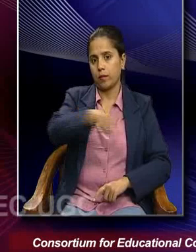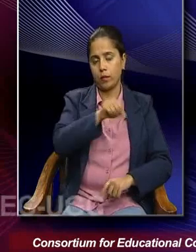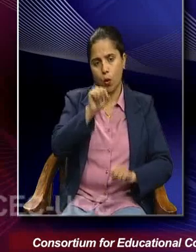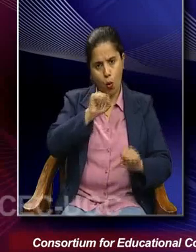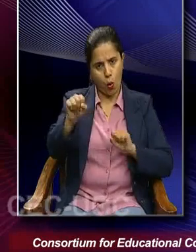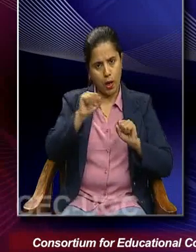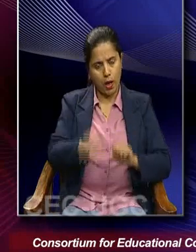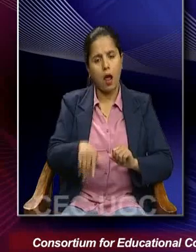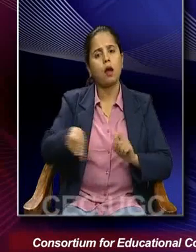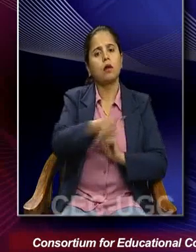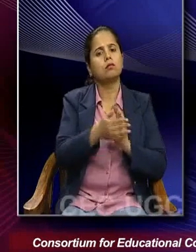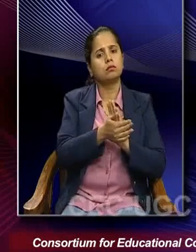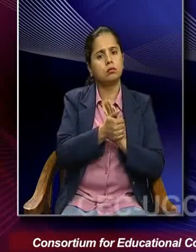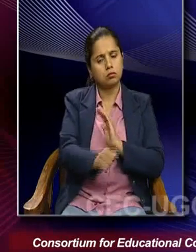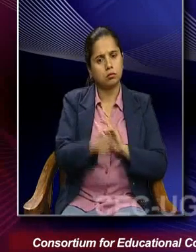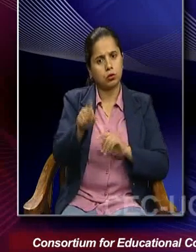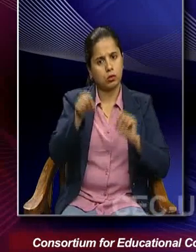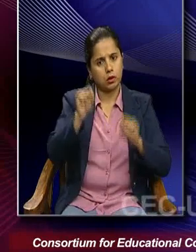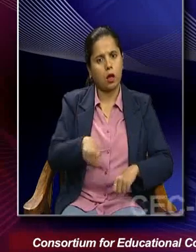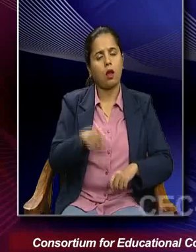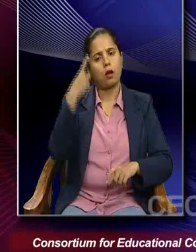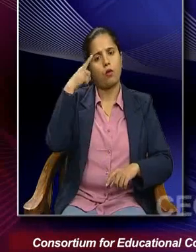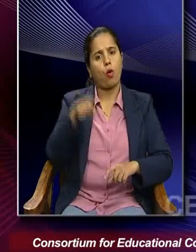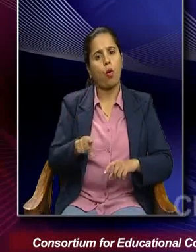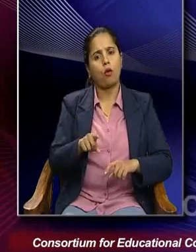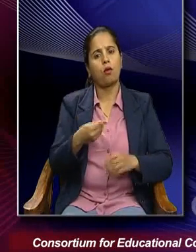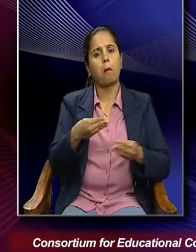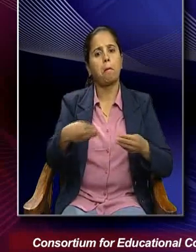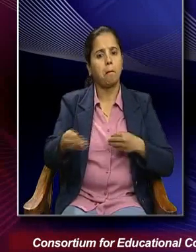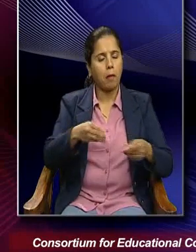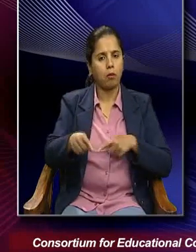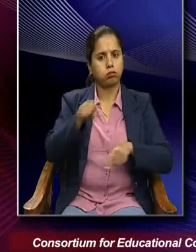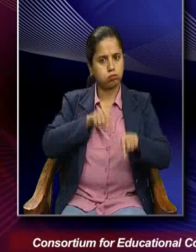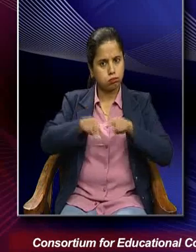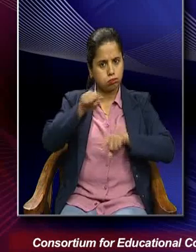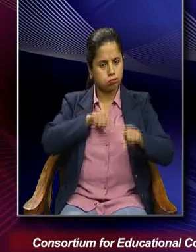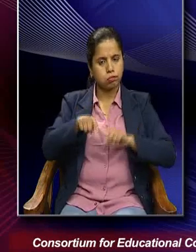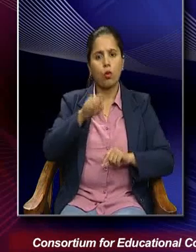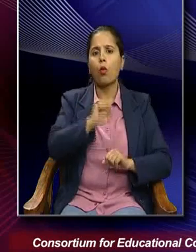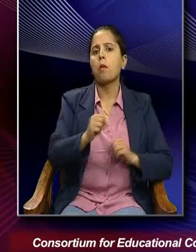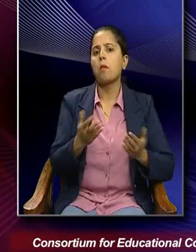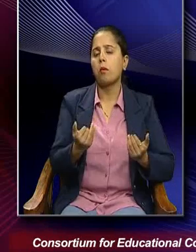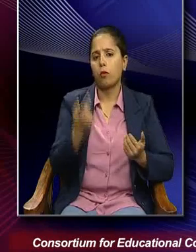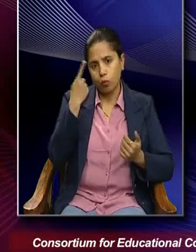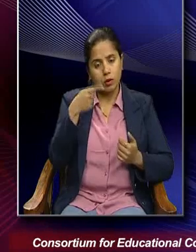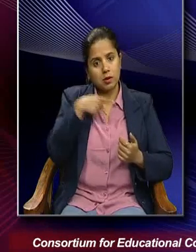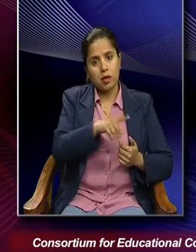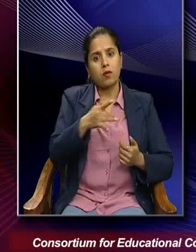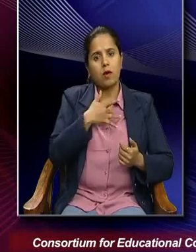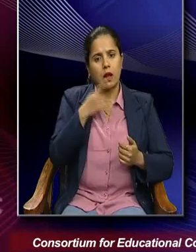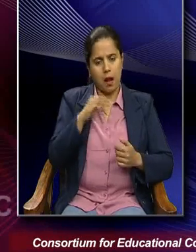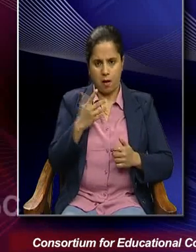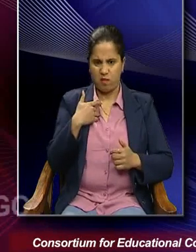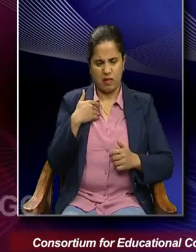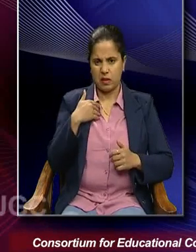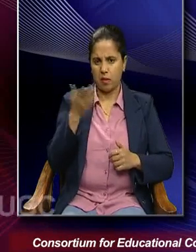the capacity to bend or flex back to itself in order to improve